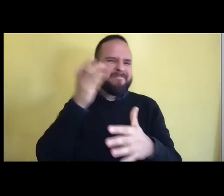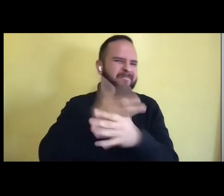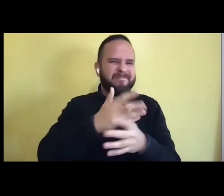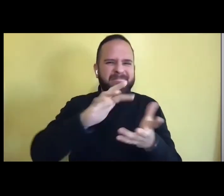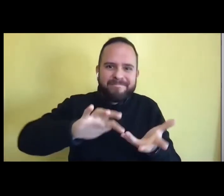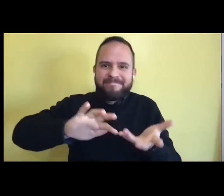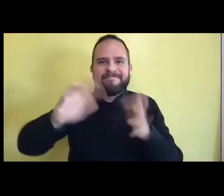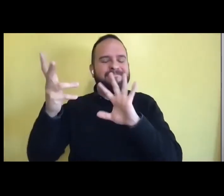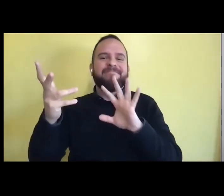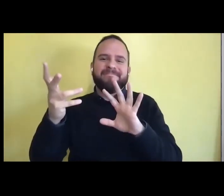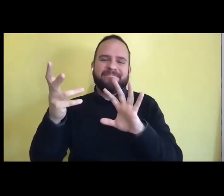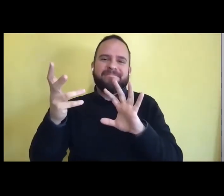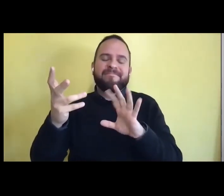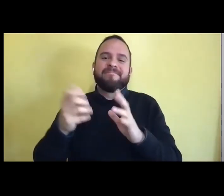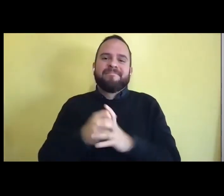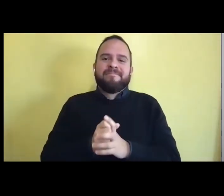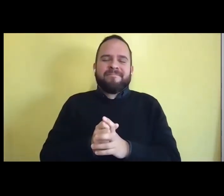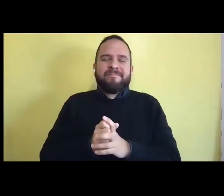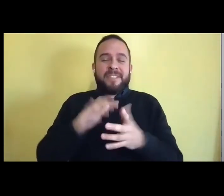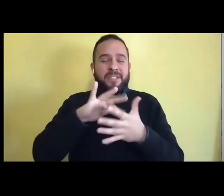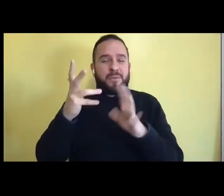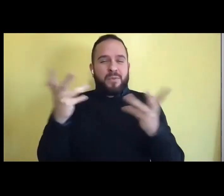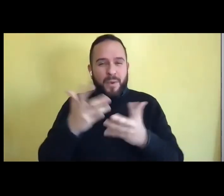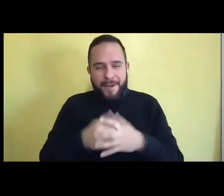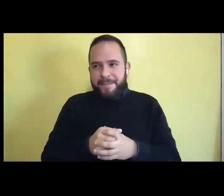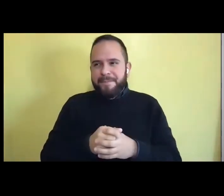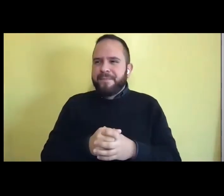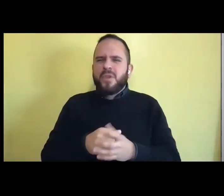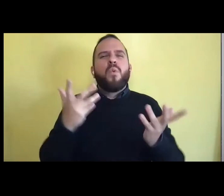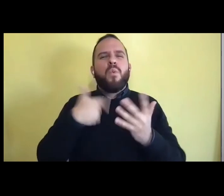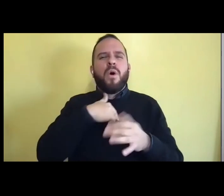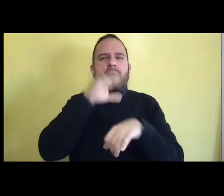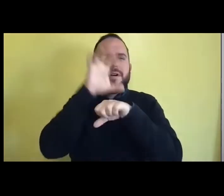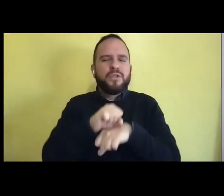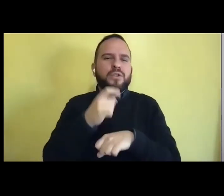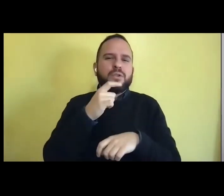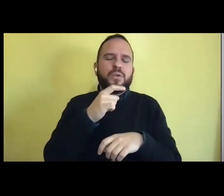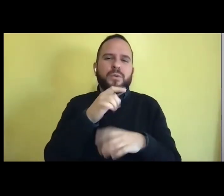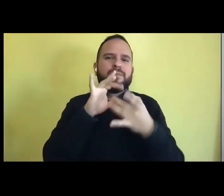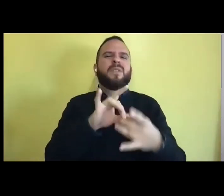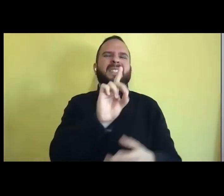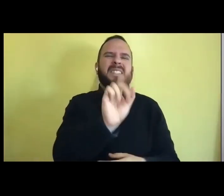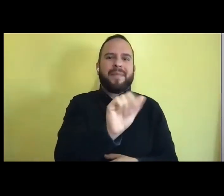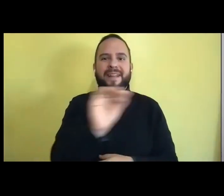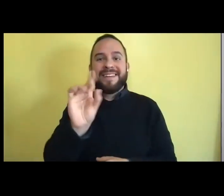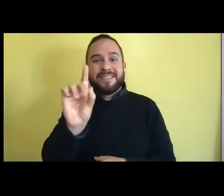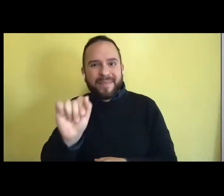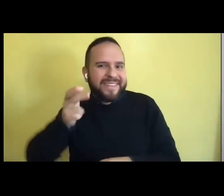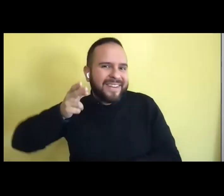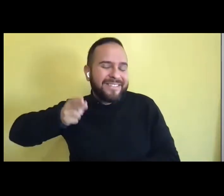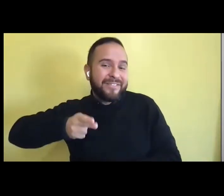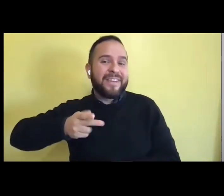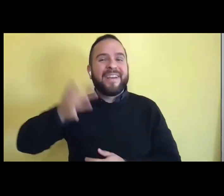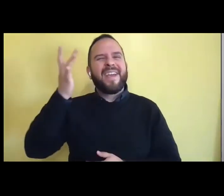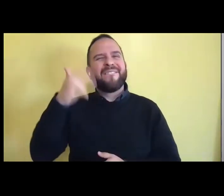at accessibility and when we look at disability history, particularly because we're here to talk